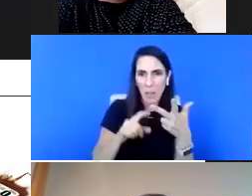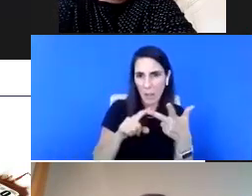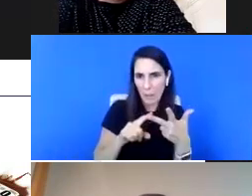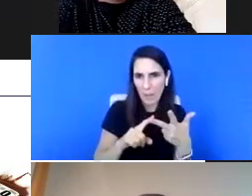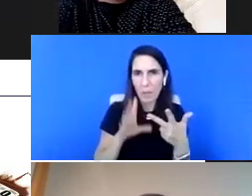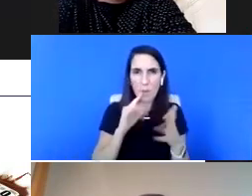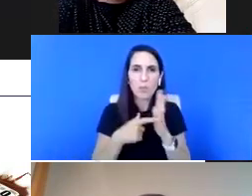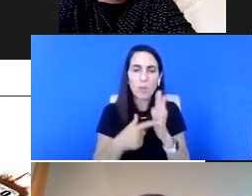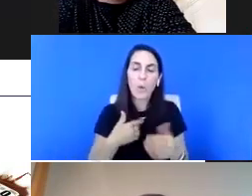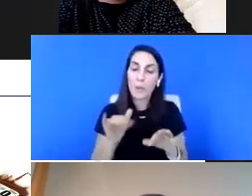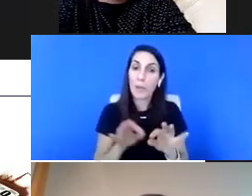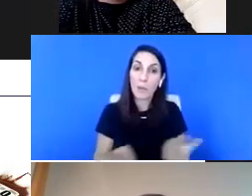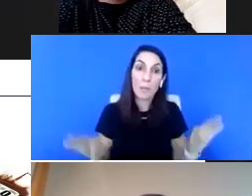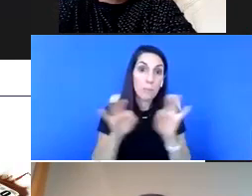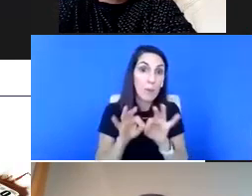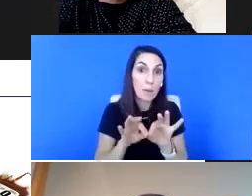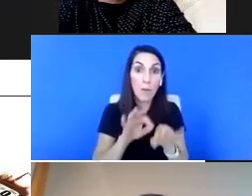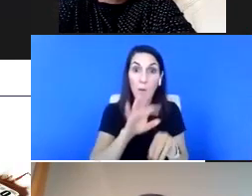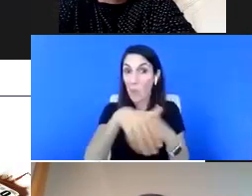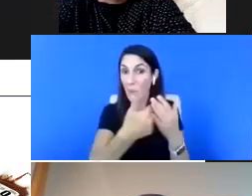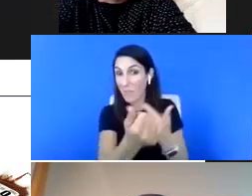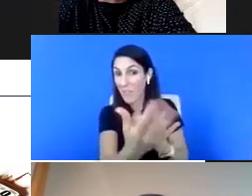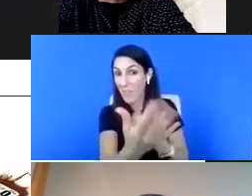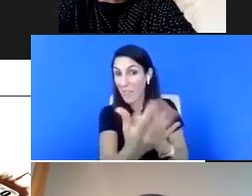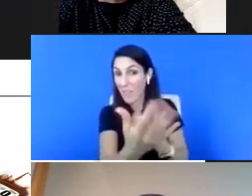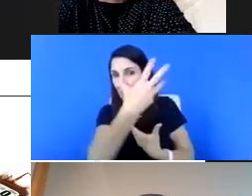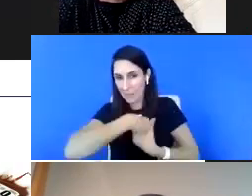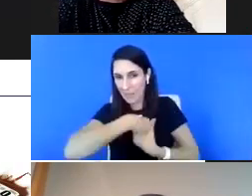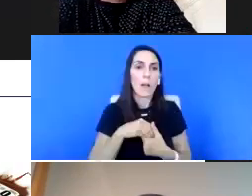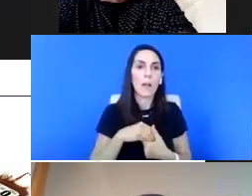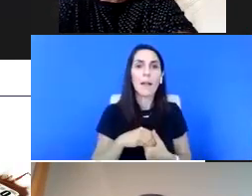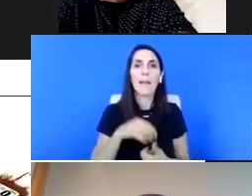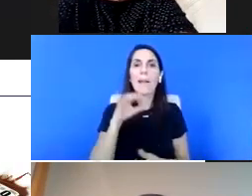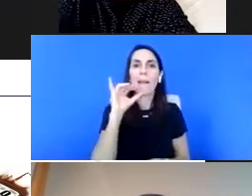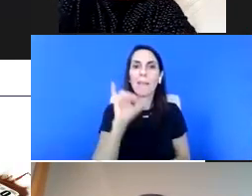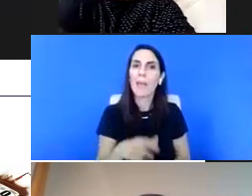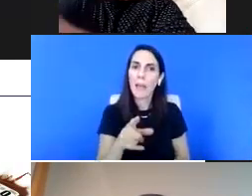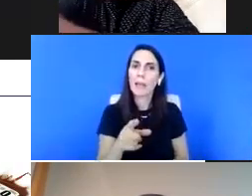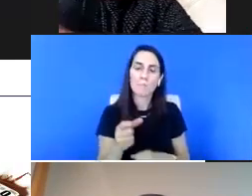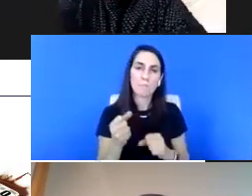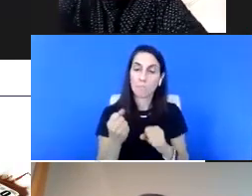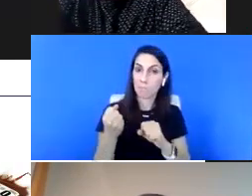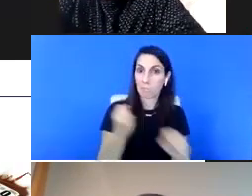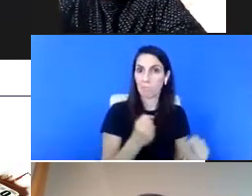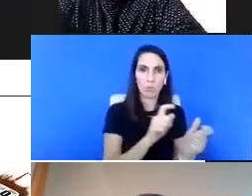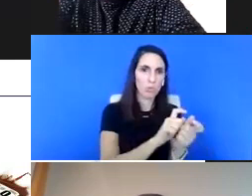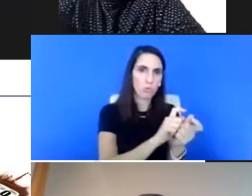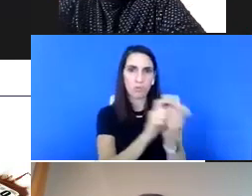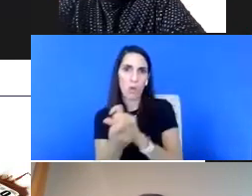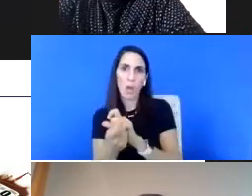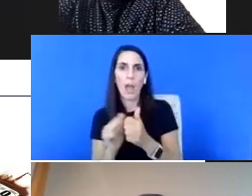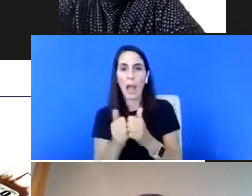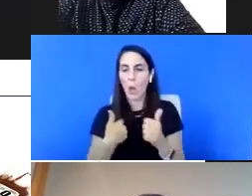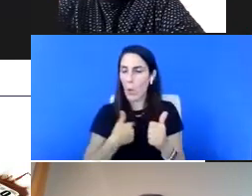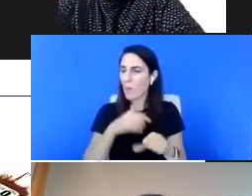important that we're making sure that we're taking all of those into consideration. This is a radical shift in how each of us can receive the